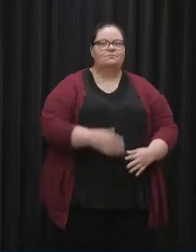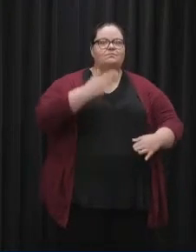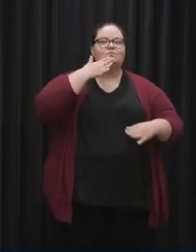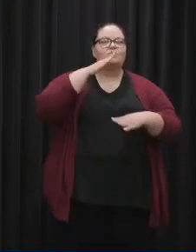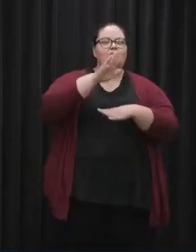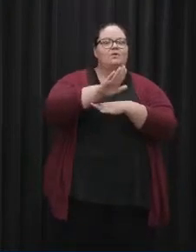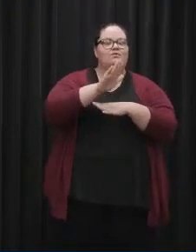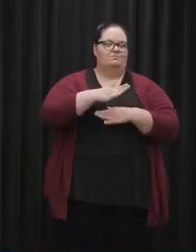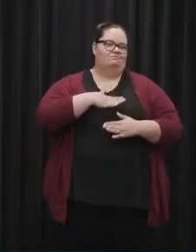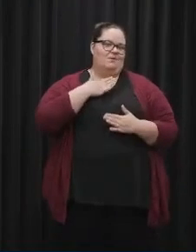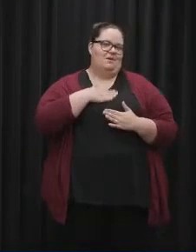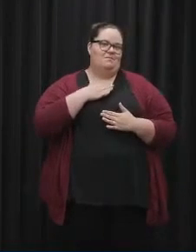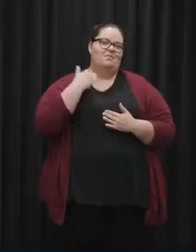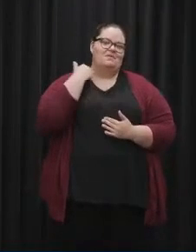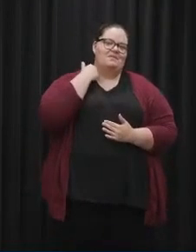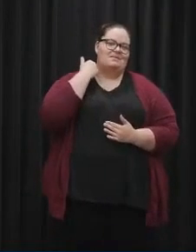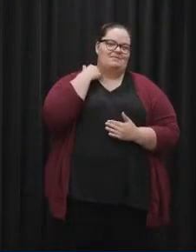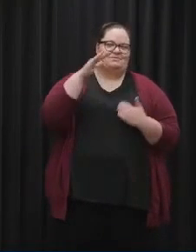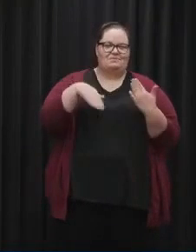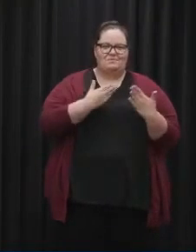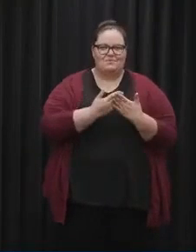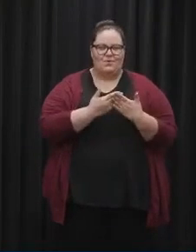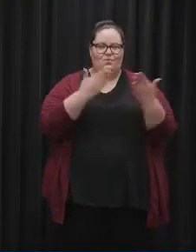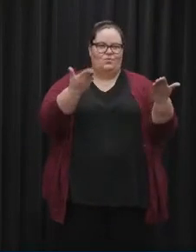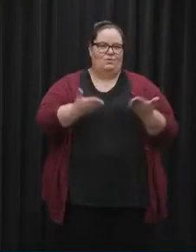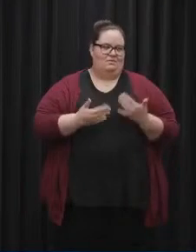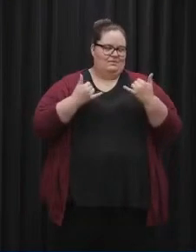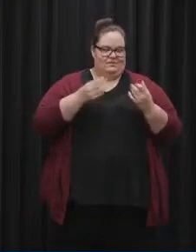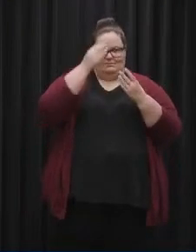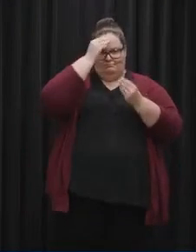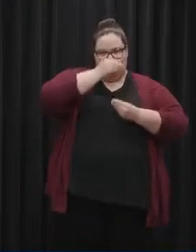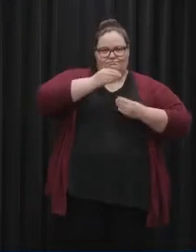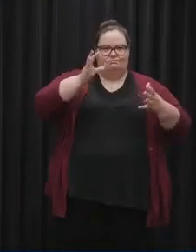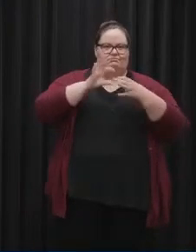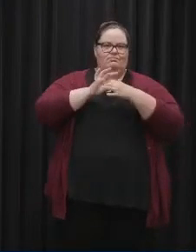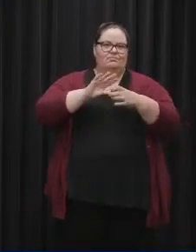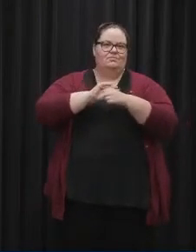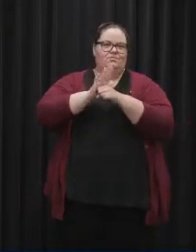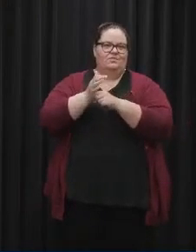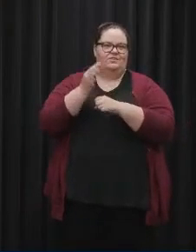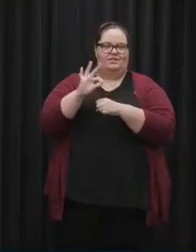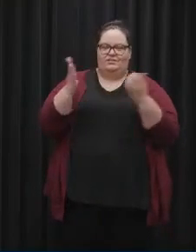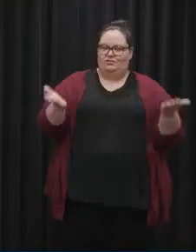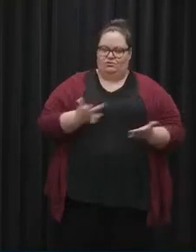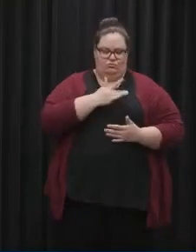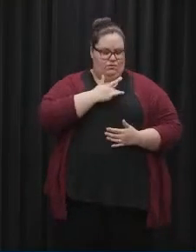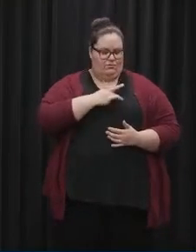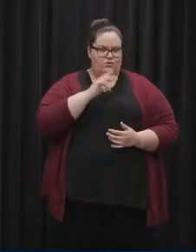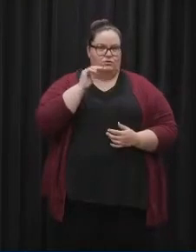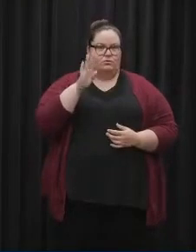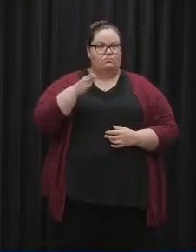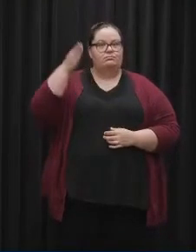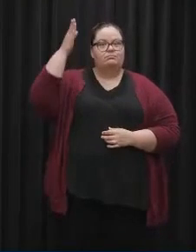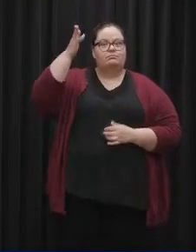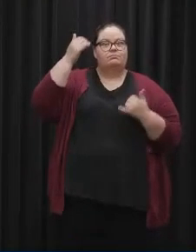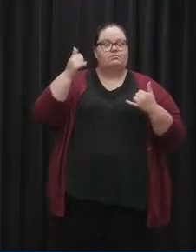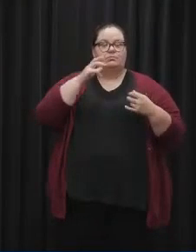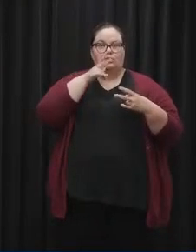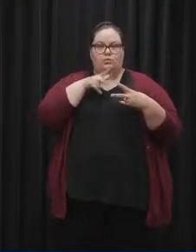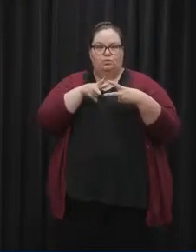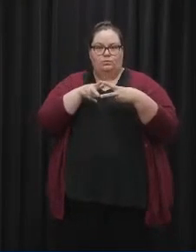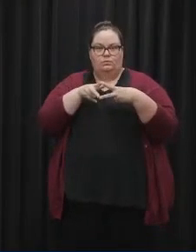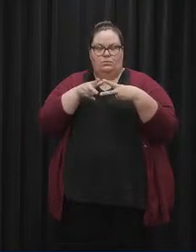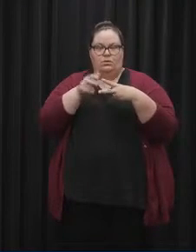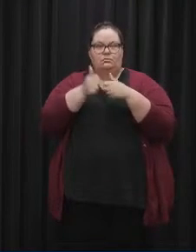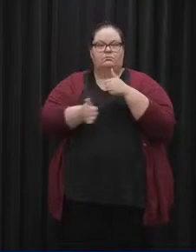Good afternoon, happy Thanksgiving, everyone, and welcome to today's update on COVID-19 in New Brunswick. Speaking on behalf of the province today